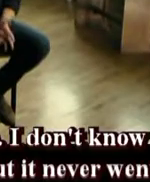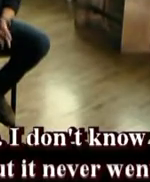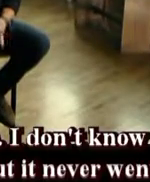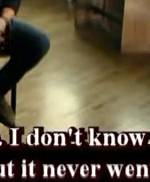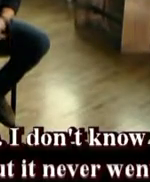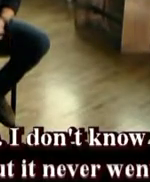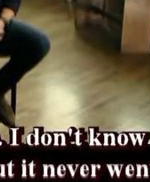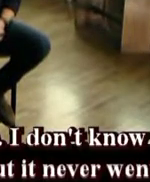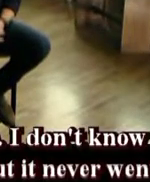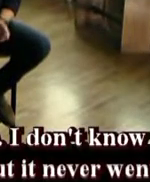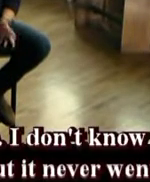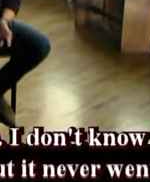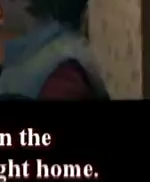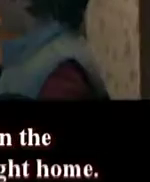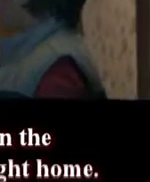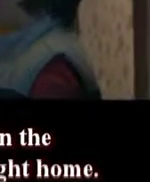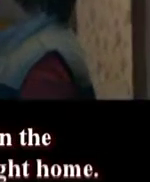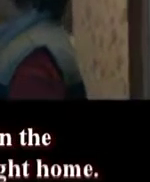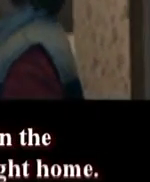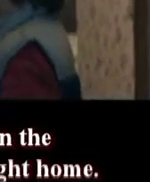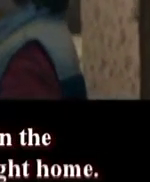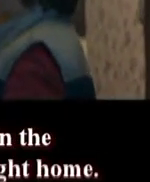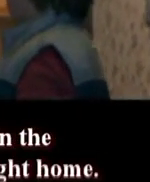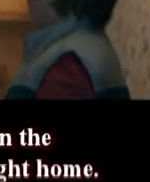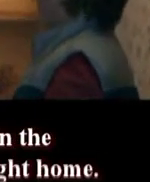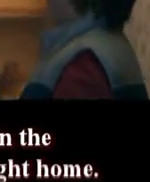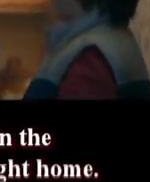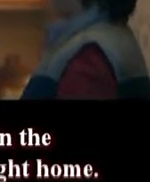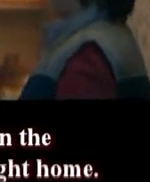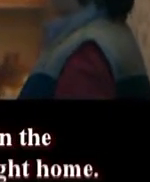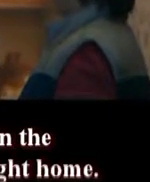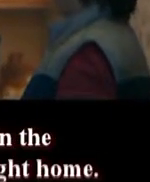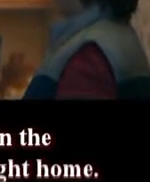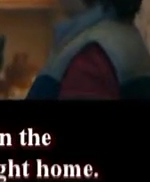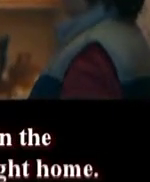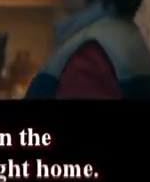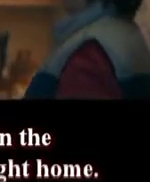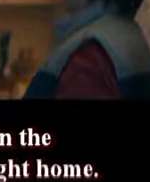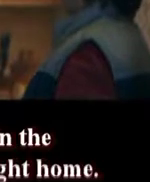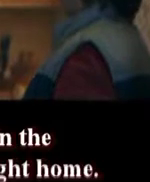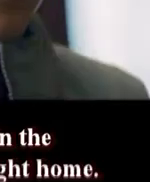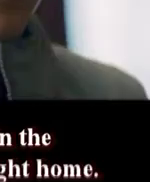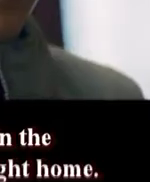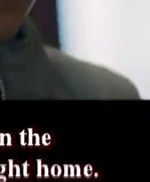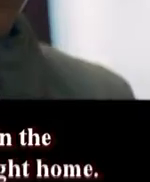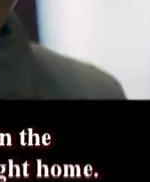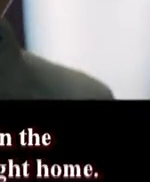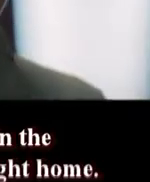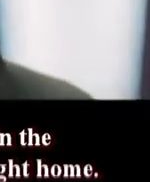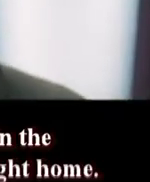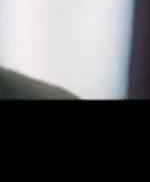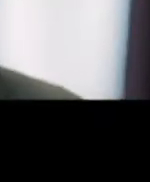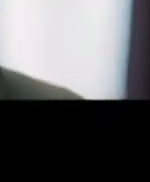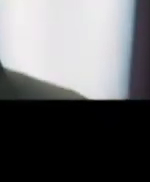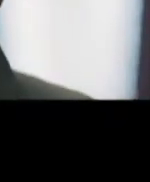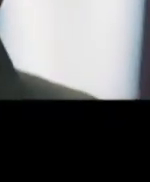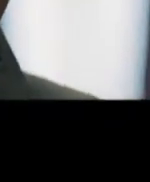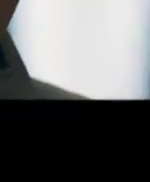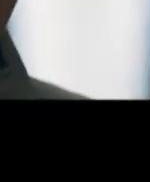how much longer he's in the hospital, but it never went away. My mom said the guy that went in the hospital was different than the guy that I brought home.